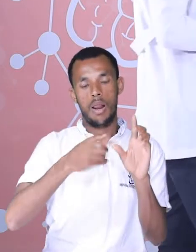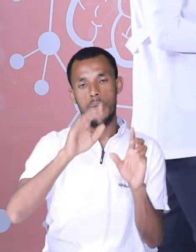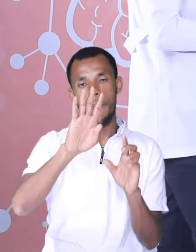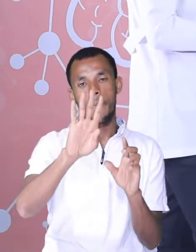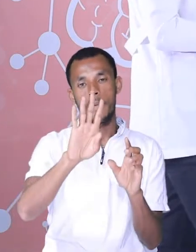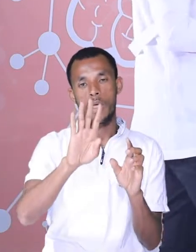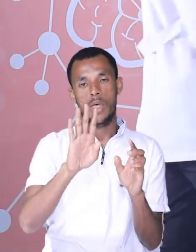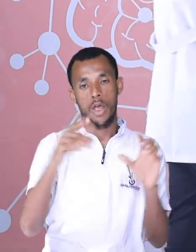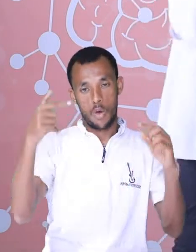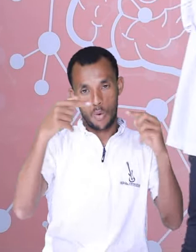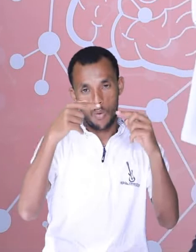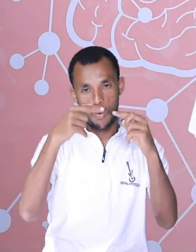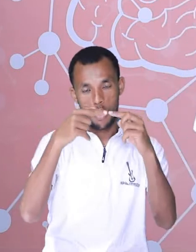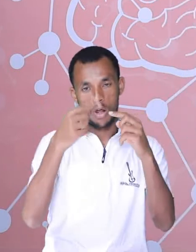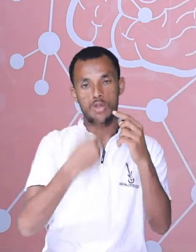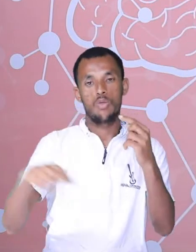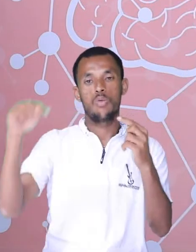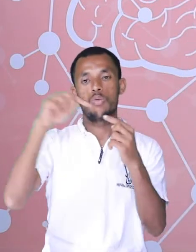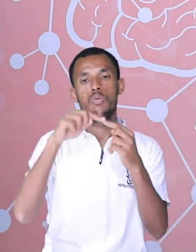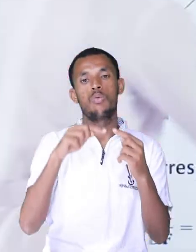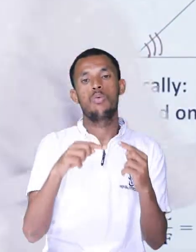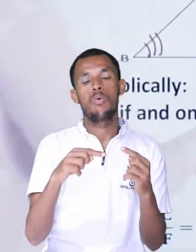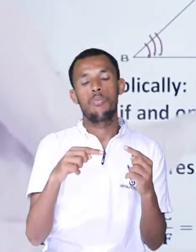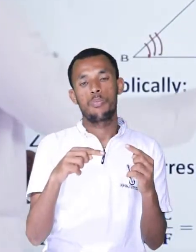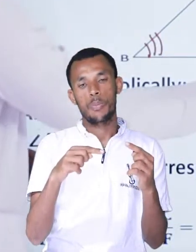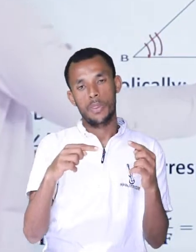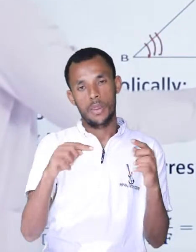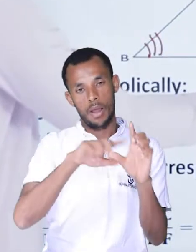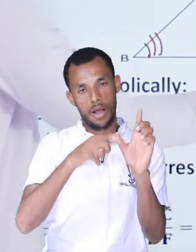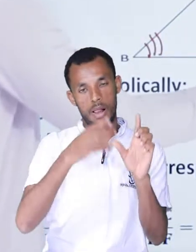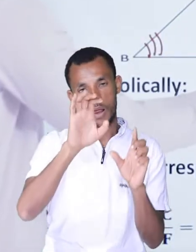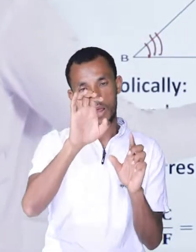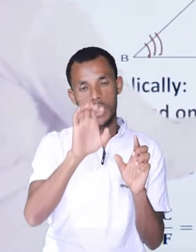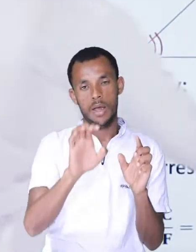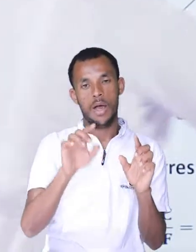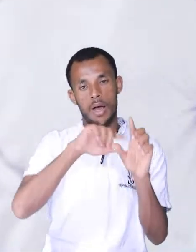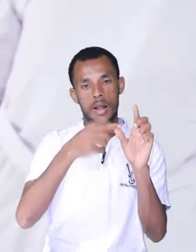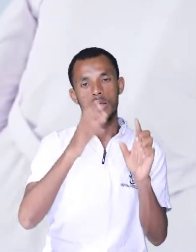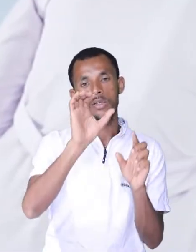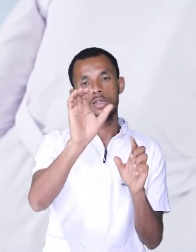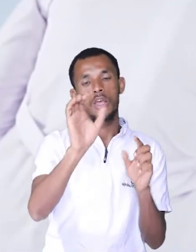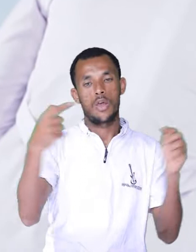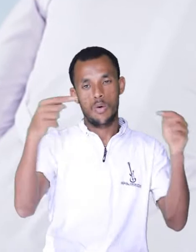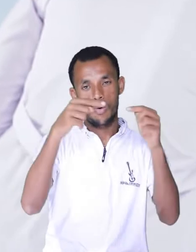be congruent to angle E. And also angle C is